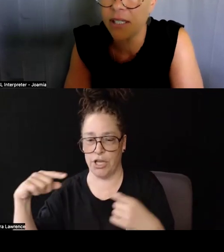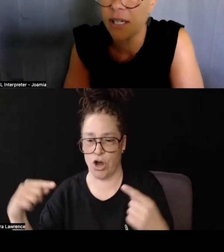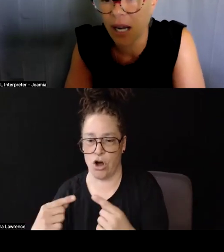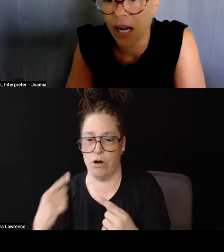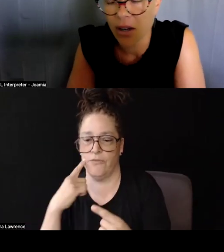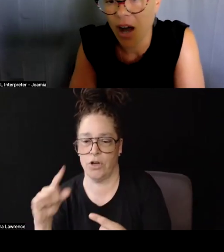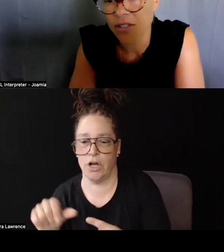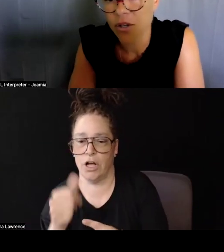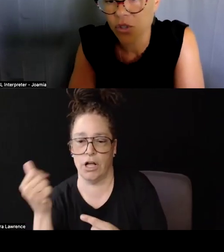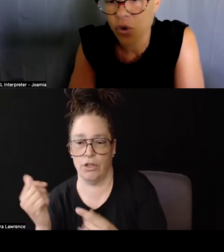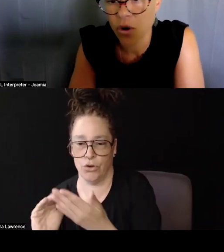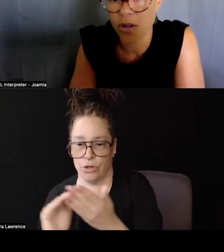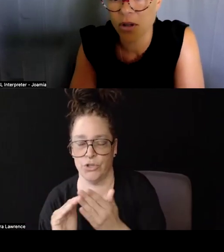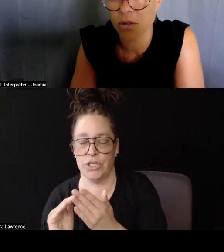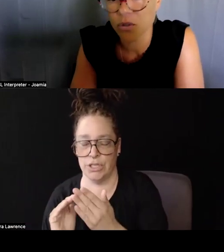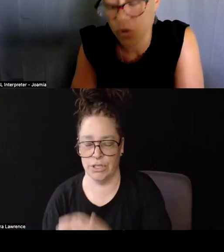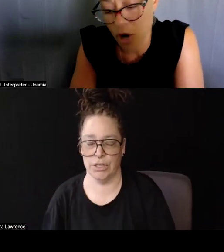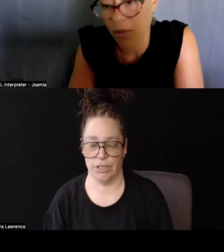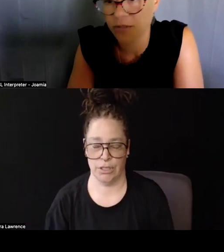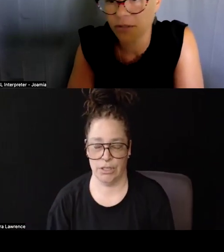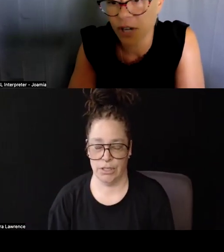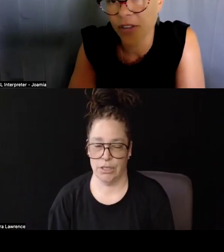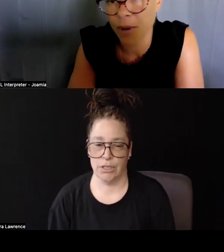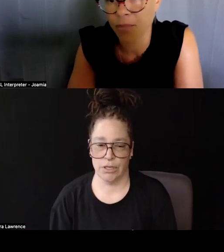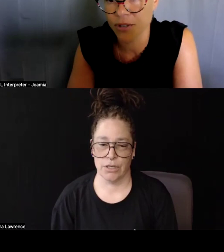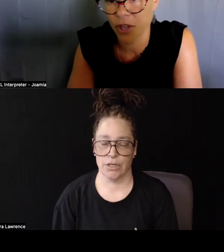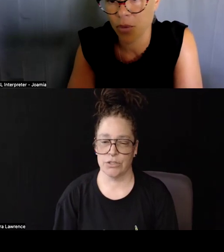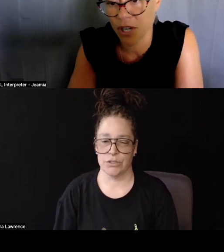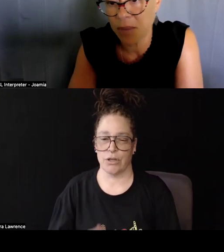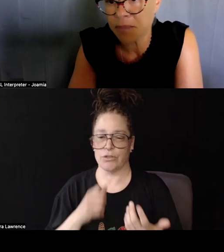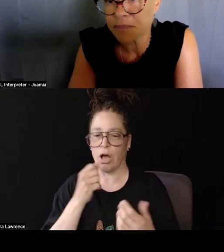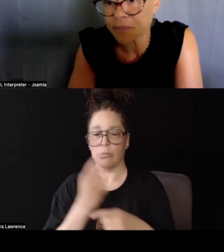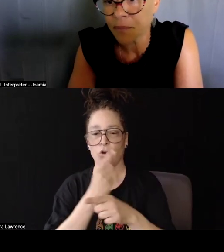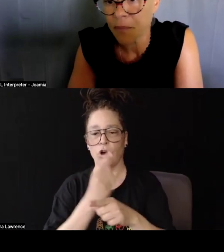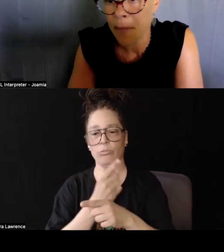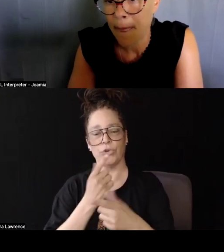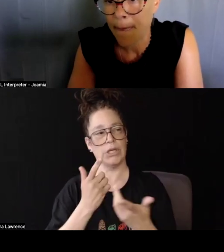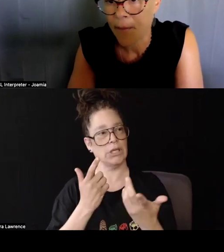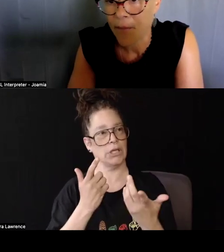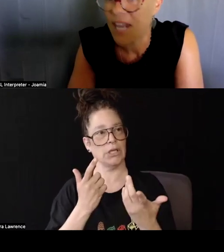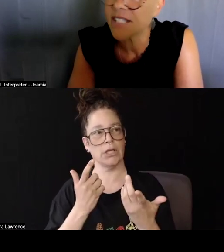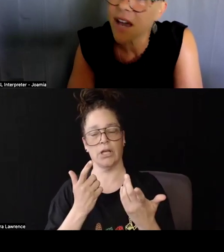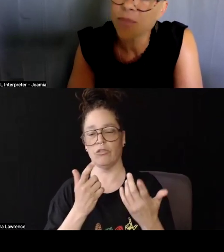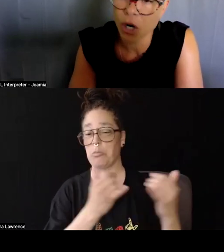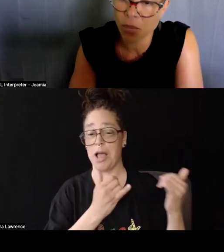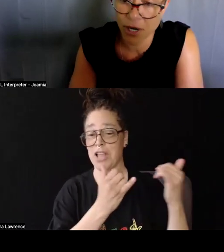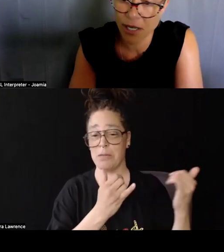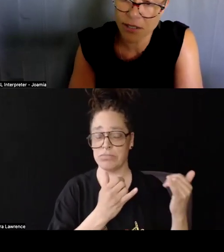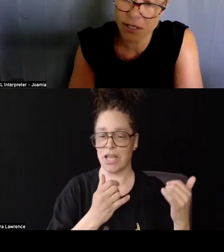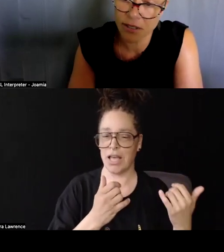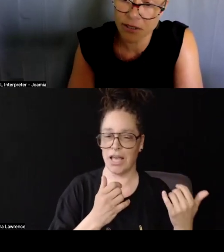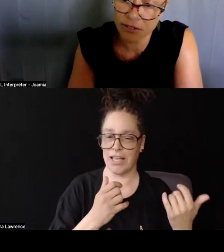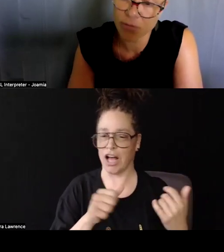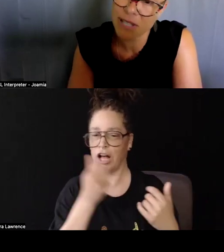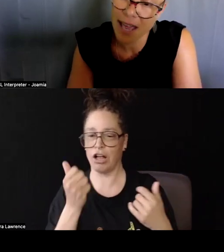have caused historic trauma for other members of the community. And it's not